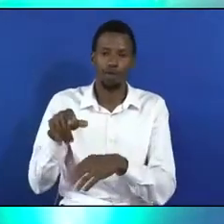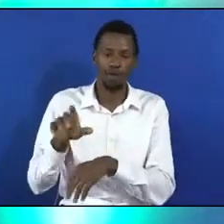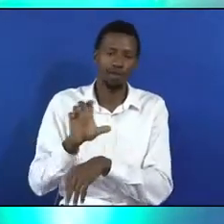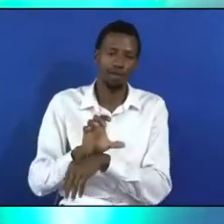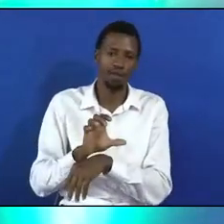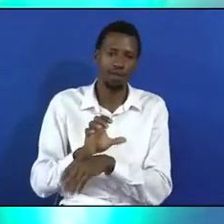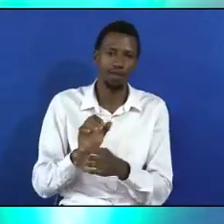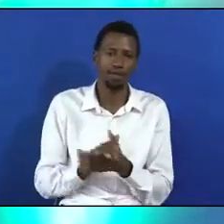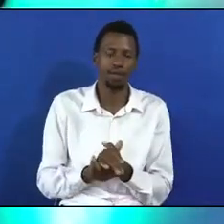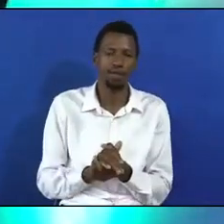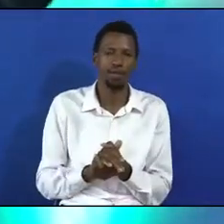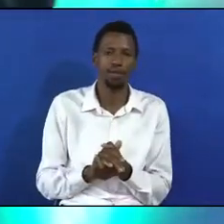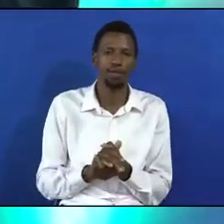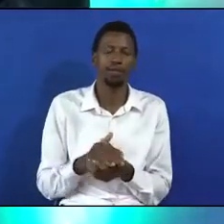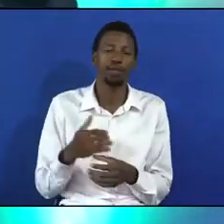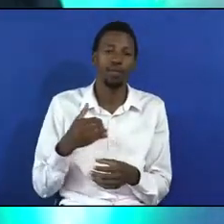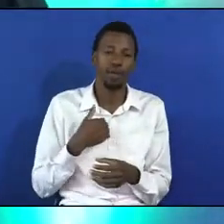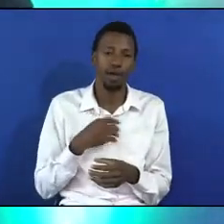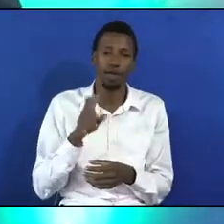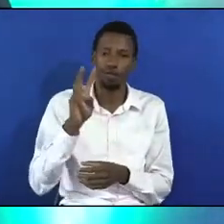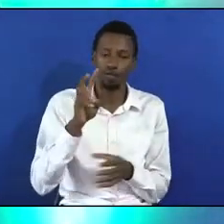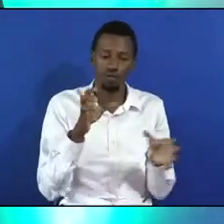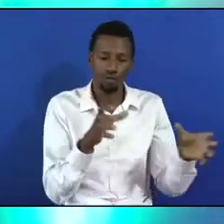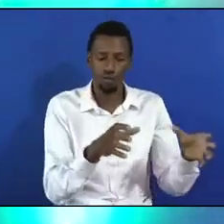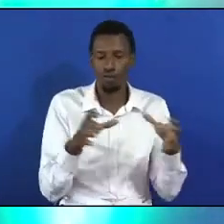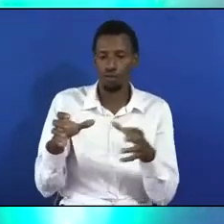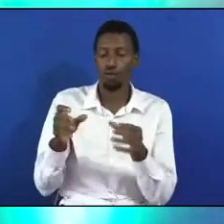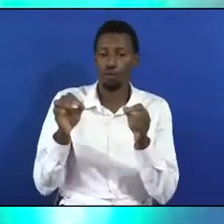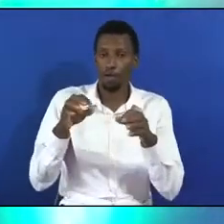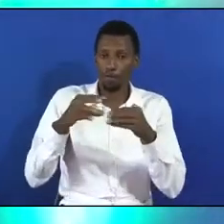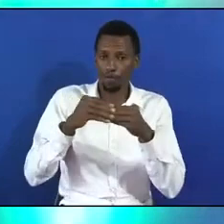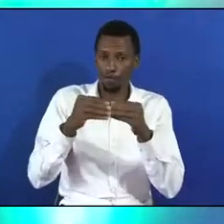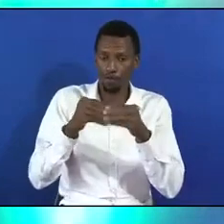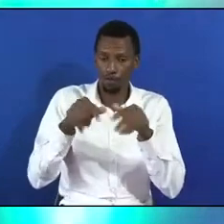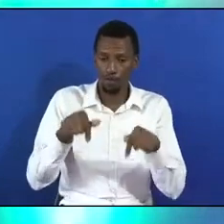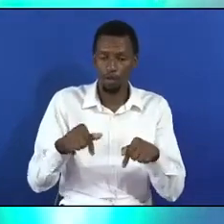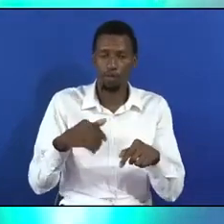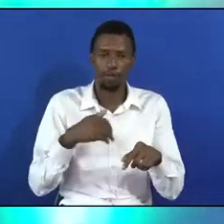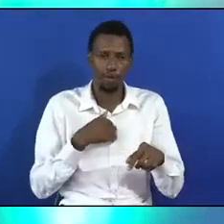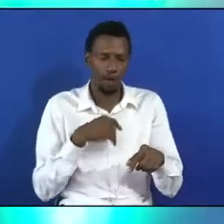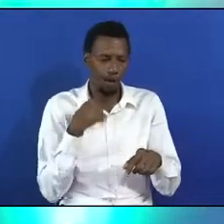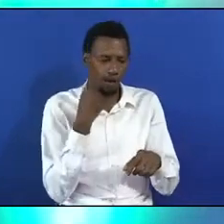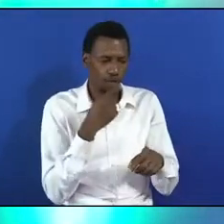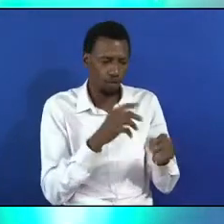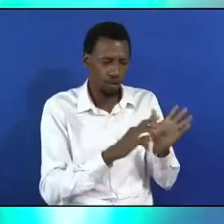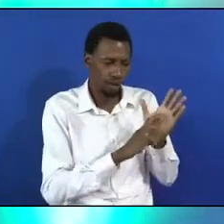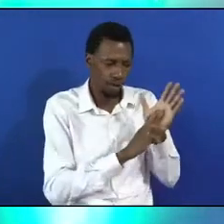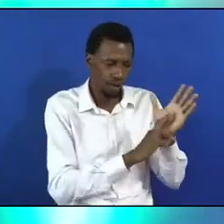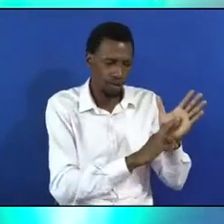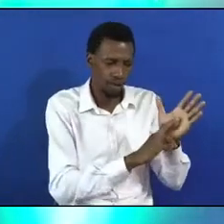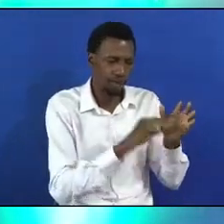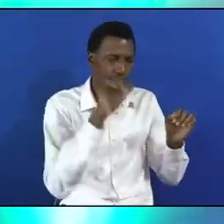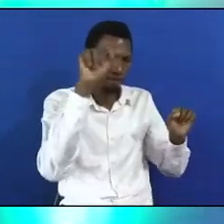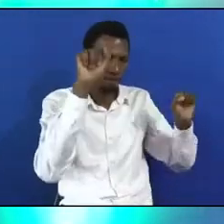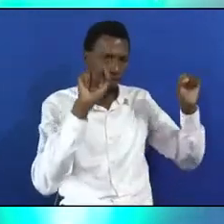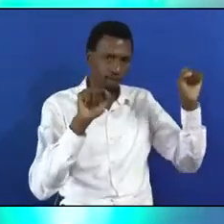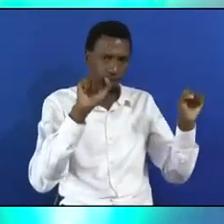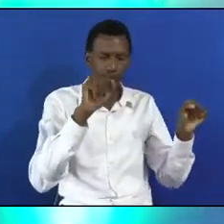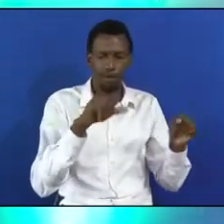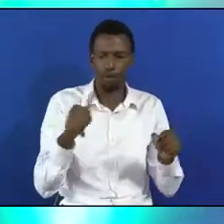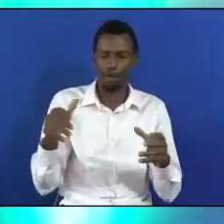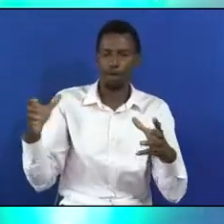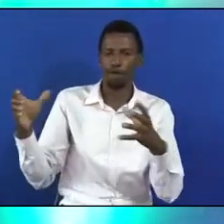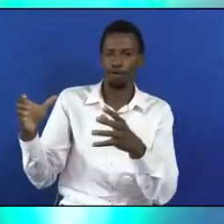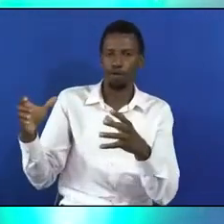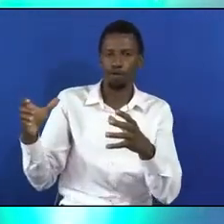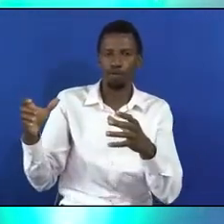congregation today. There are two crosses of people. There are those who are representing Cain, and there are those